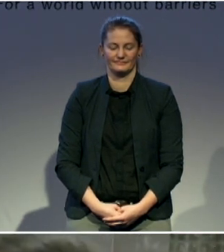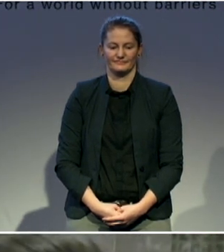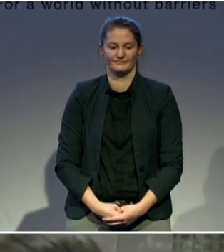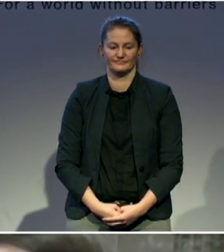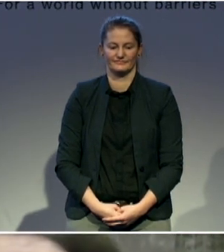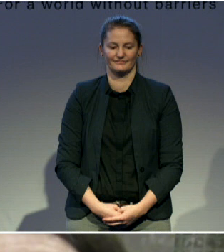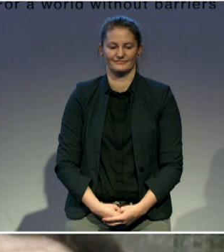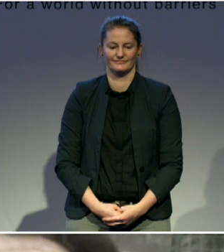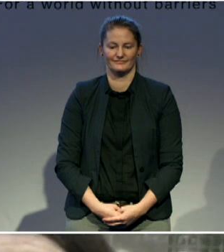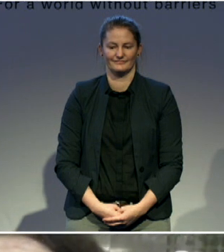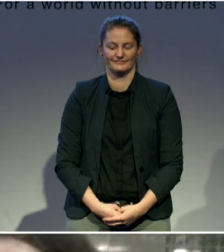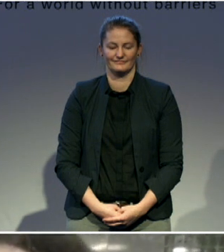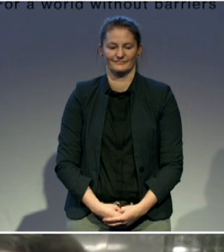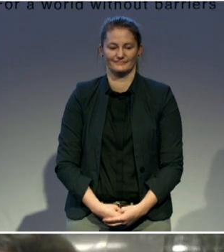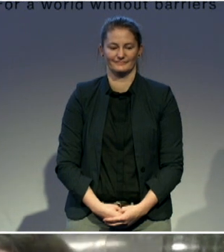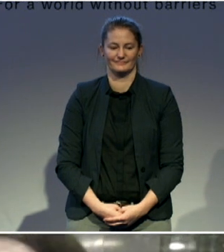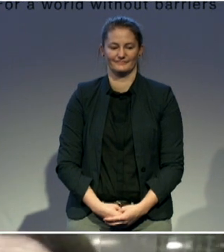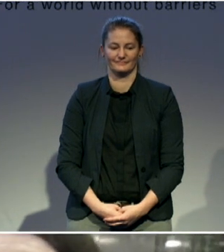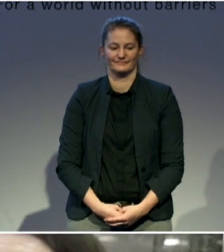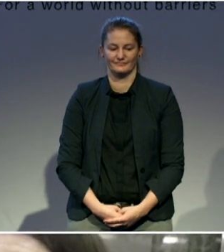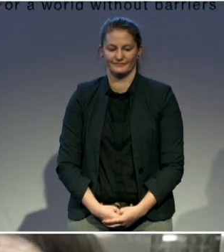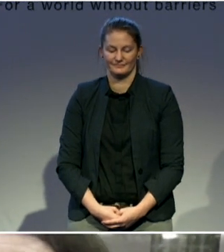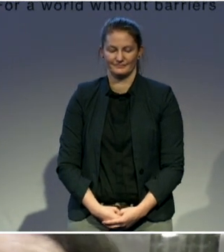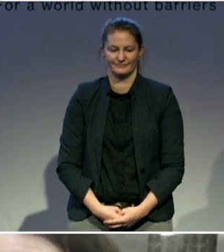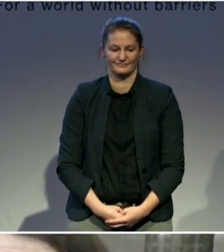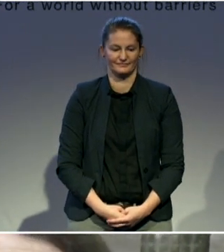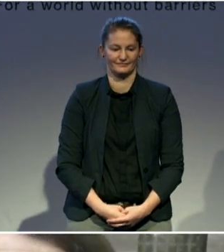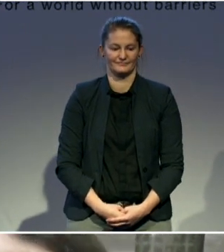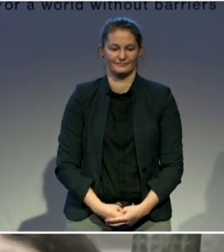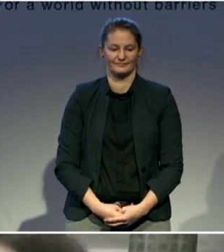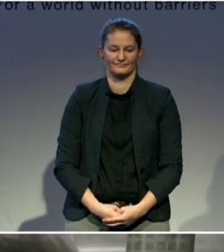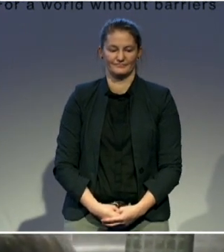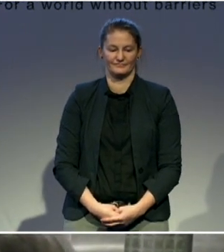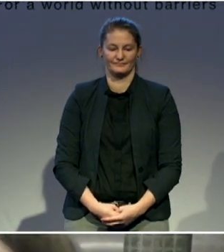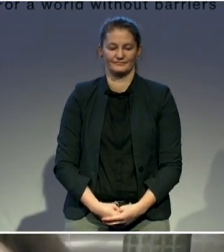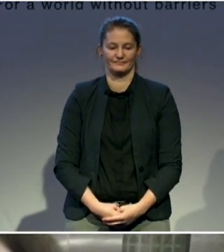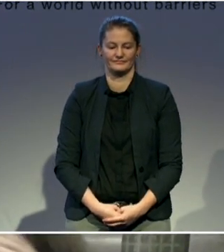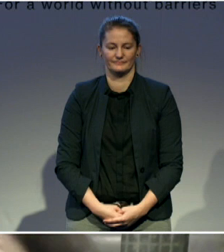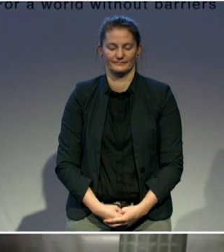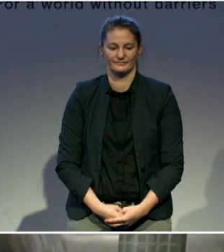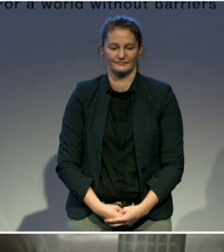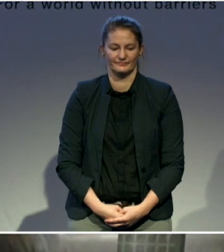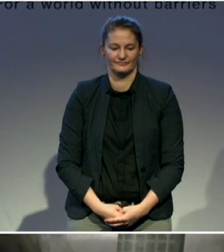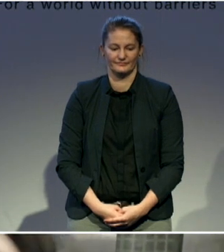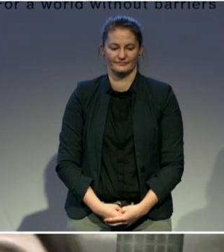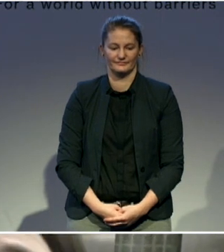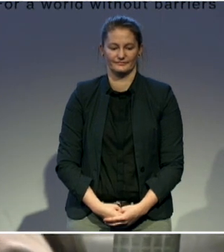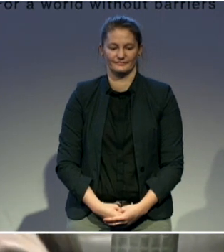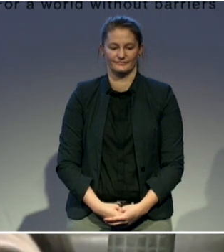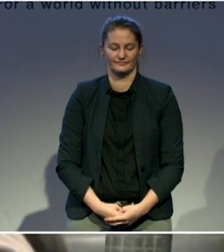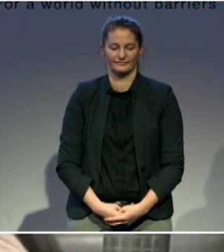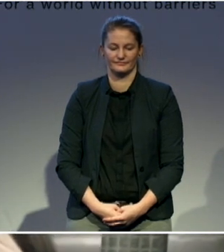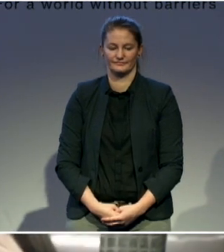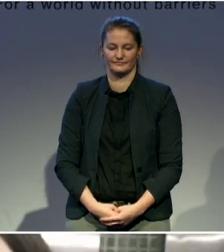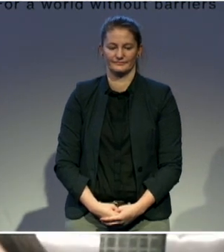because I wasn't anticipating the elevator outage. So, and this is very common? Yeah, very common. It happens